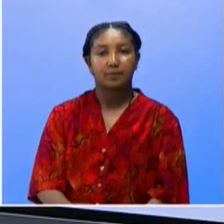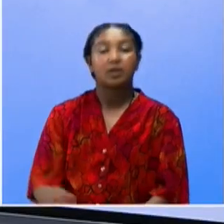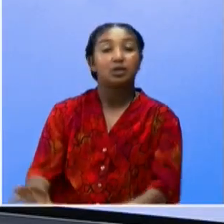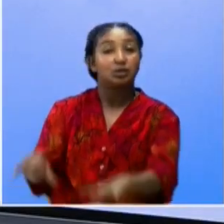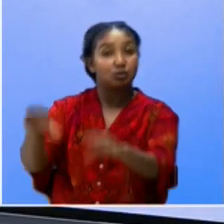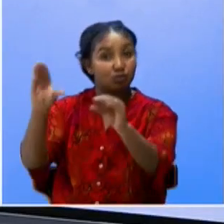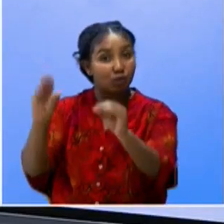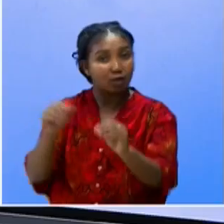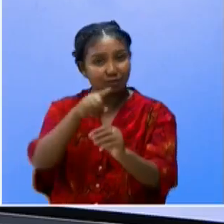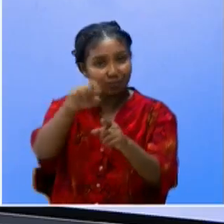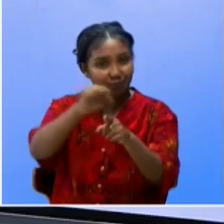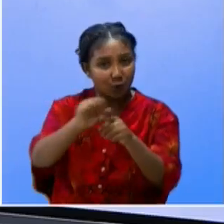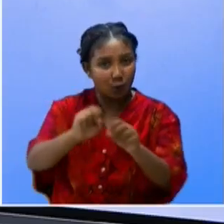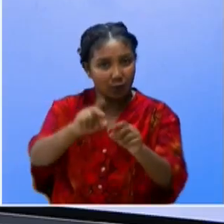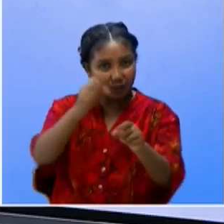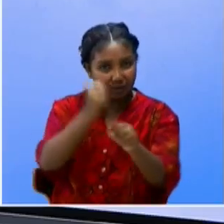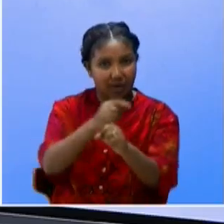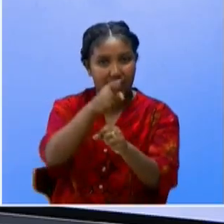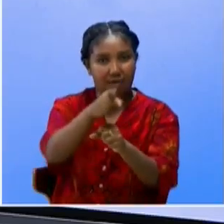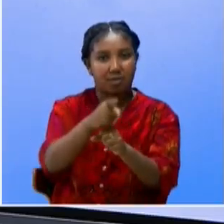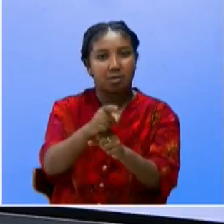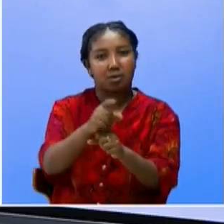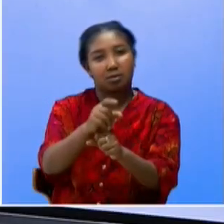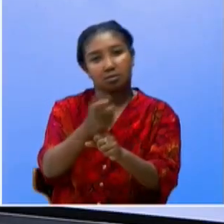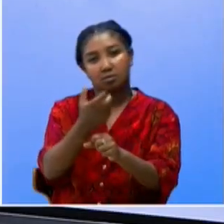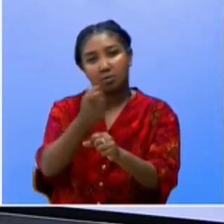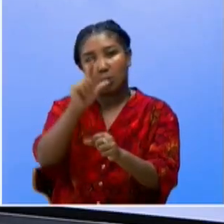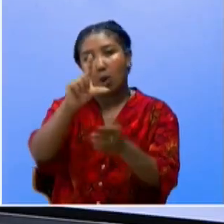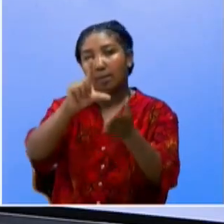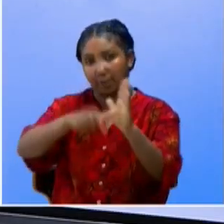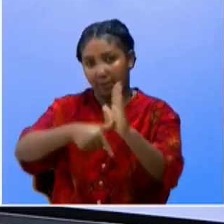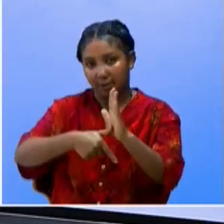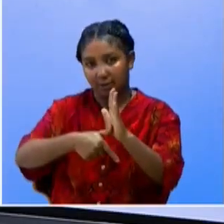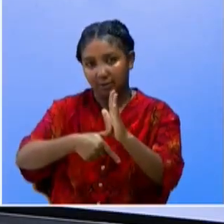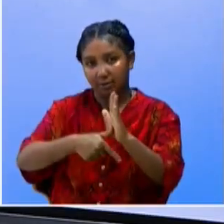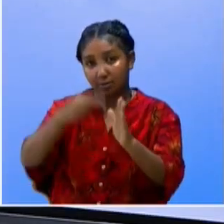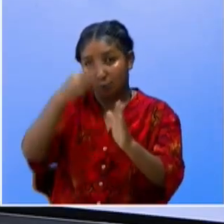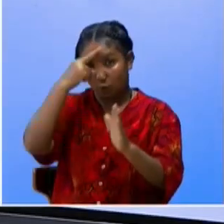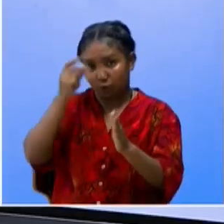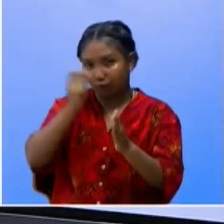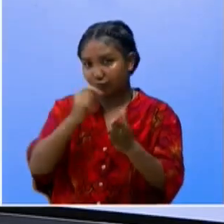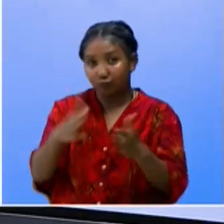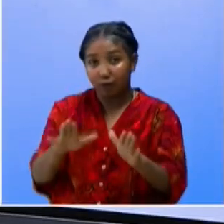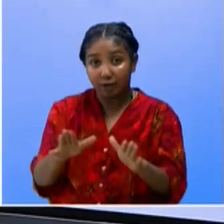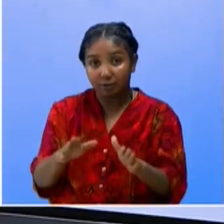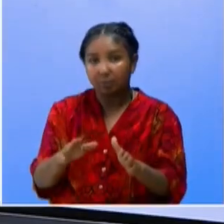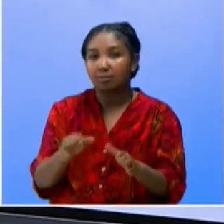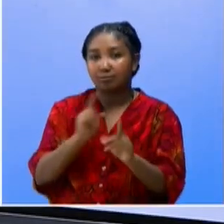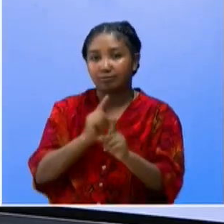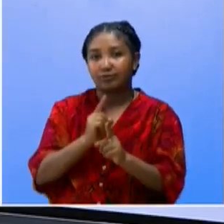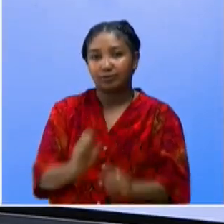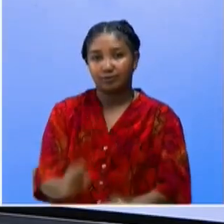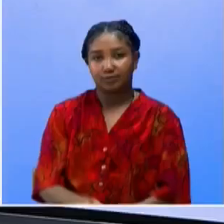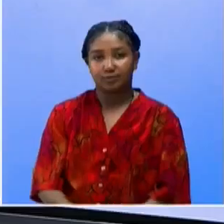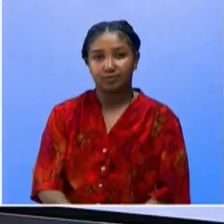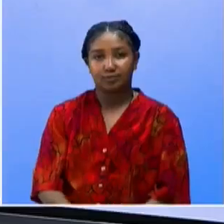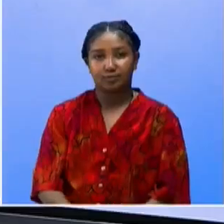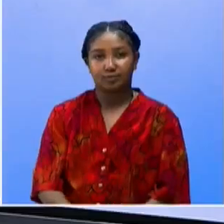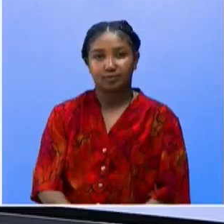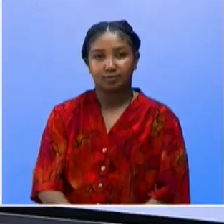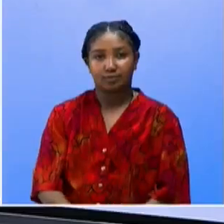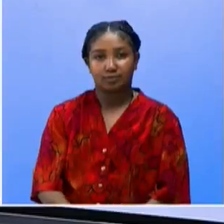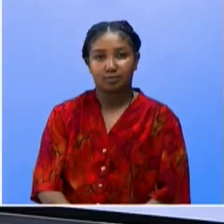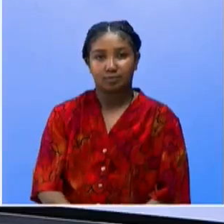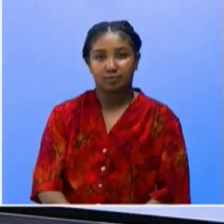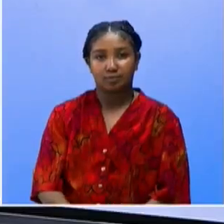Student, to do this activity, you have only 1 minute because you wrote it, yeah? Bravo. Please do this